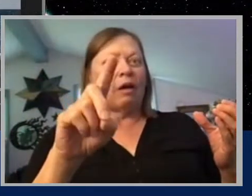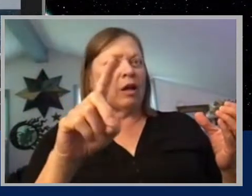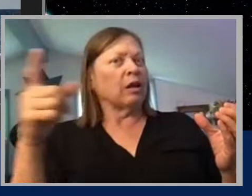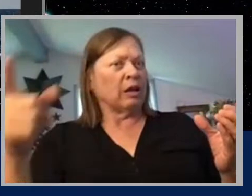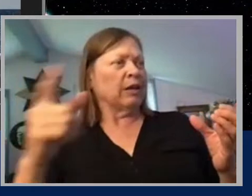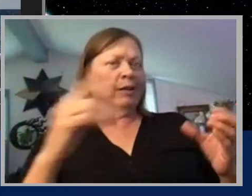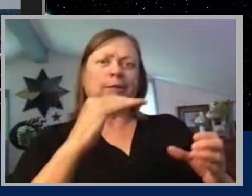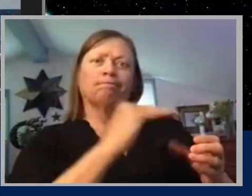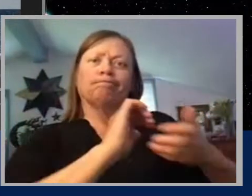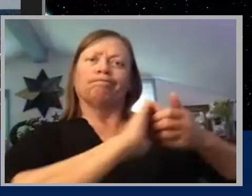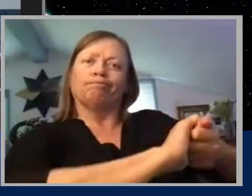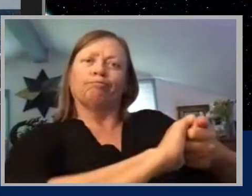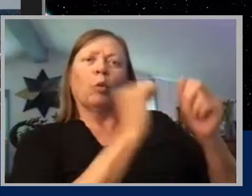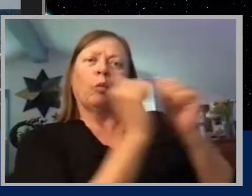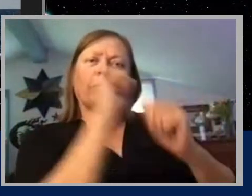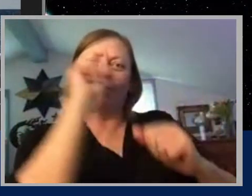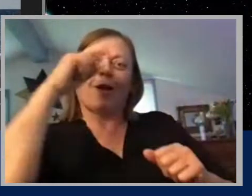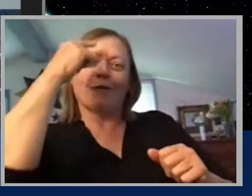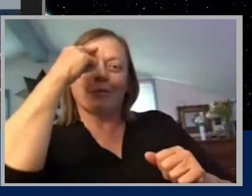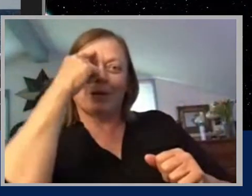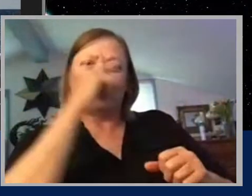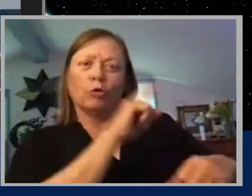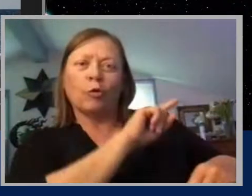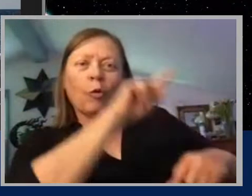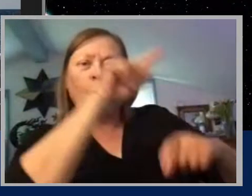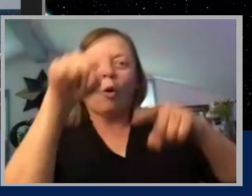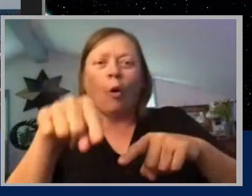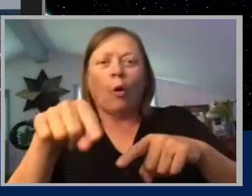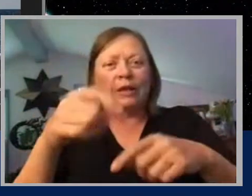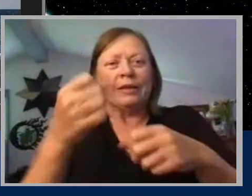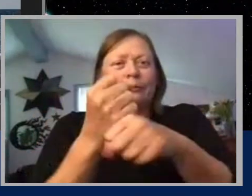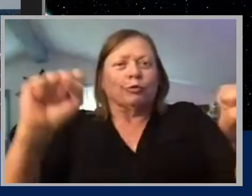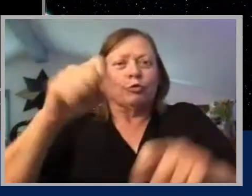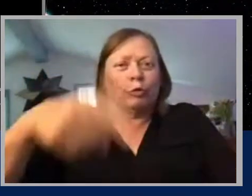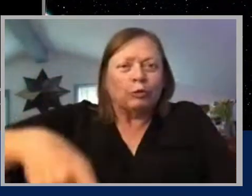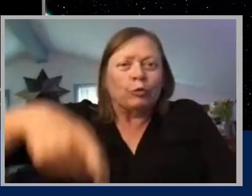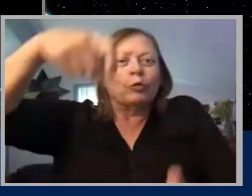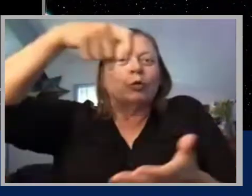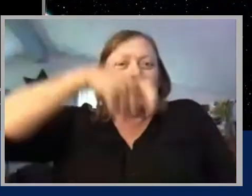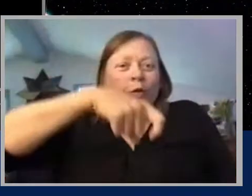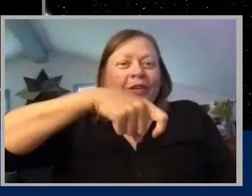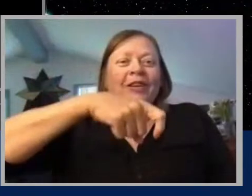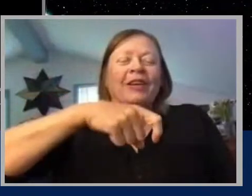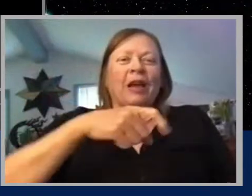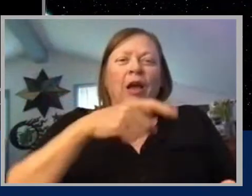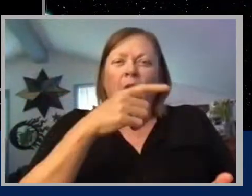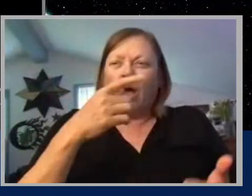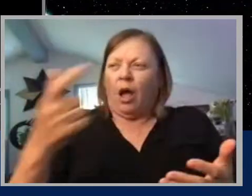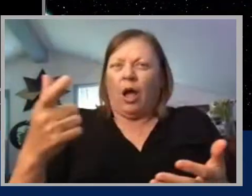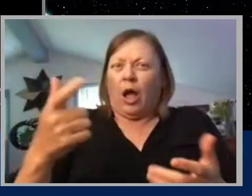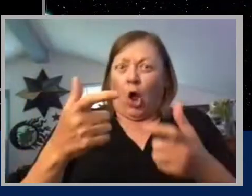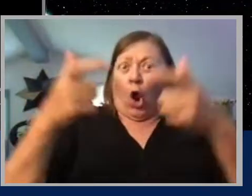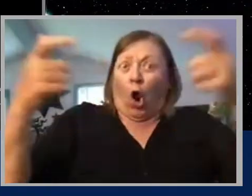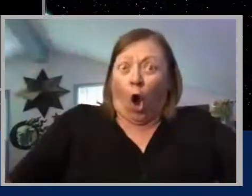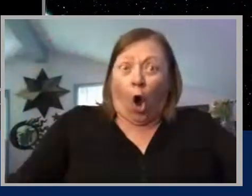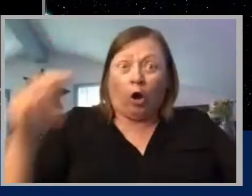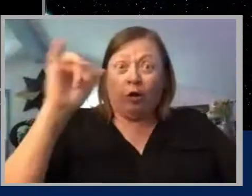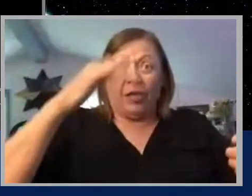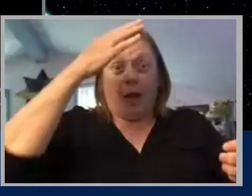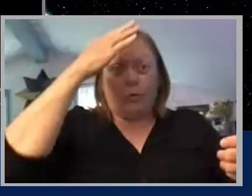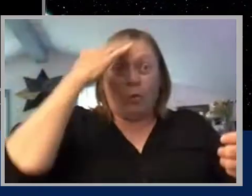the capsules are just a lot larger, or they're not planning to be reused the same way? And how did that all kind of come about? Oh, there's